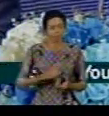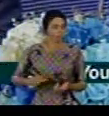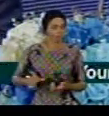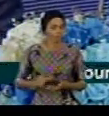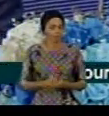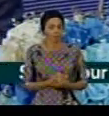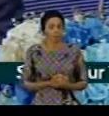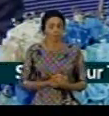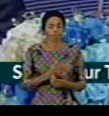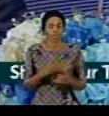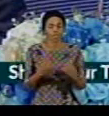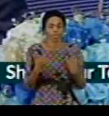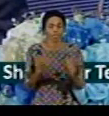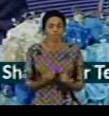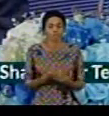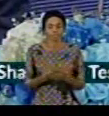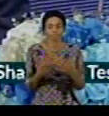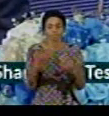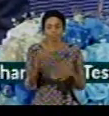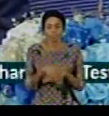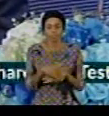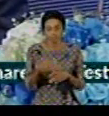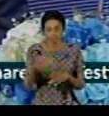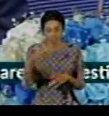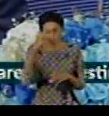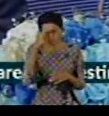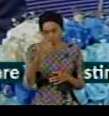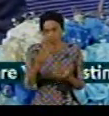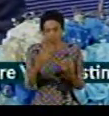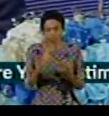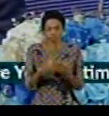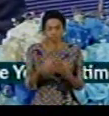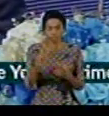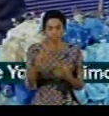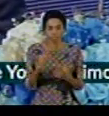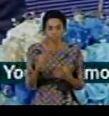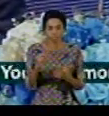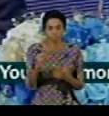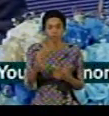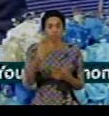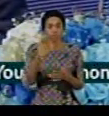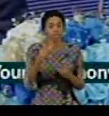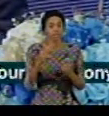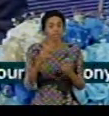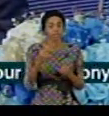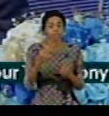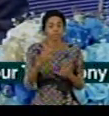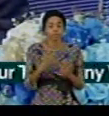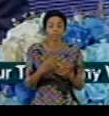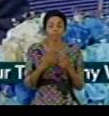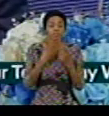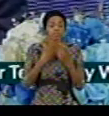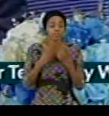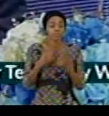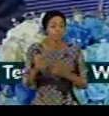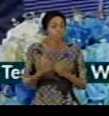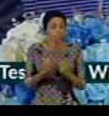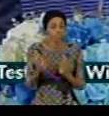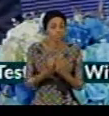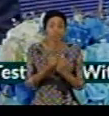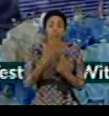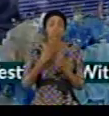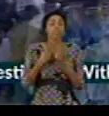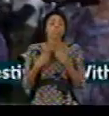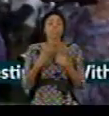it came to realization of his States and according to him a goddess Deliverance it got